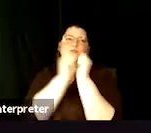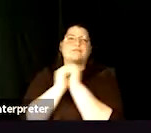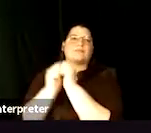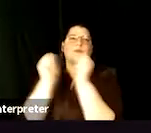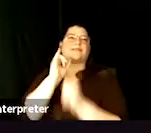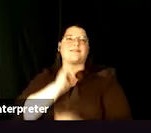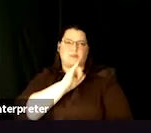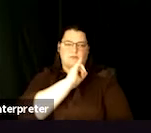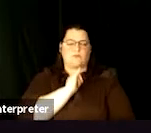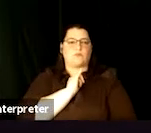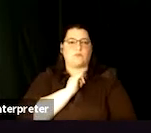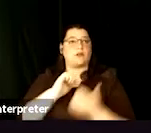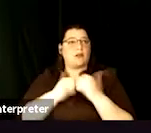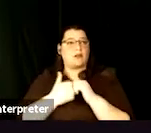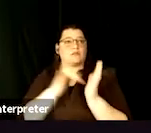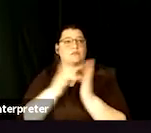Amen.